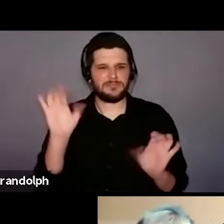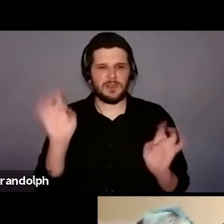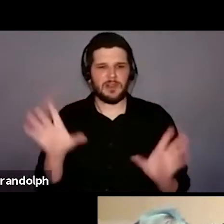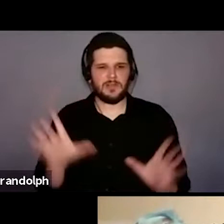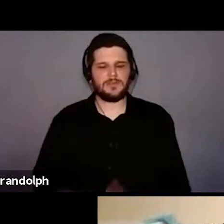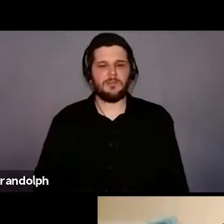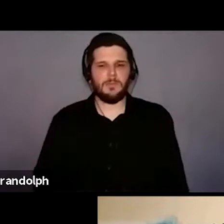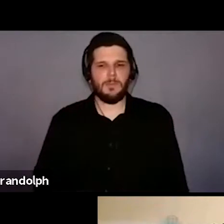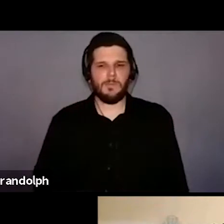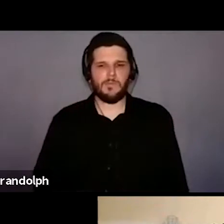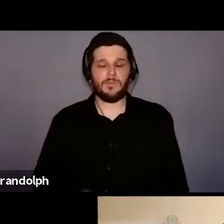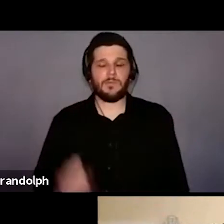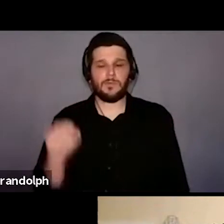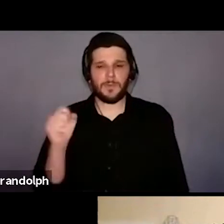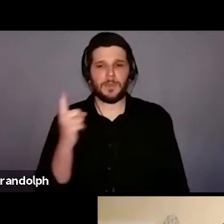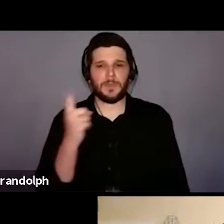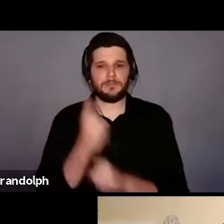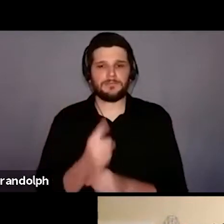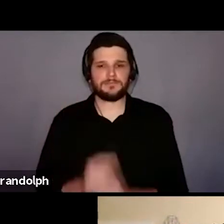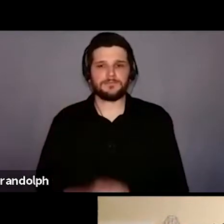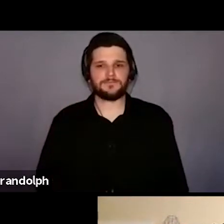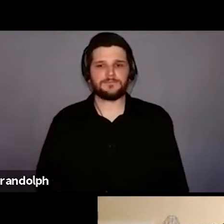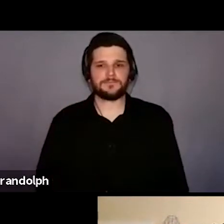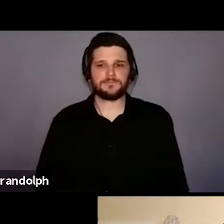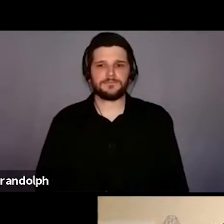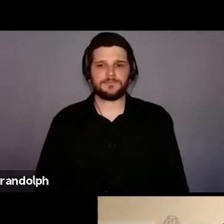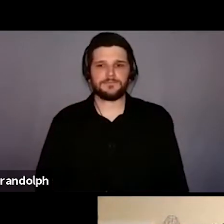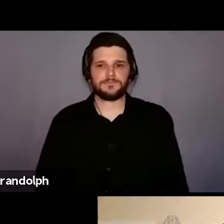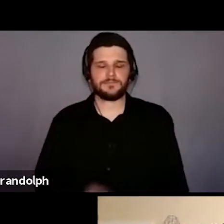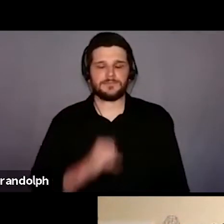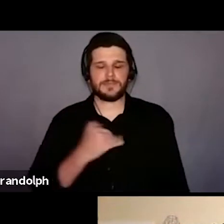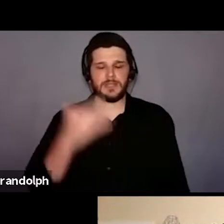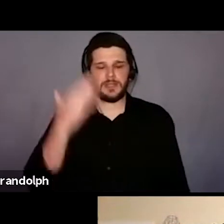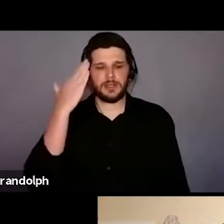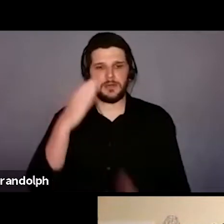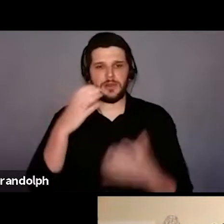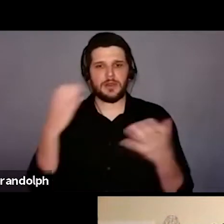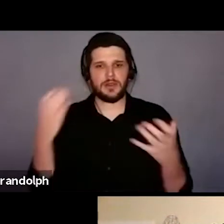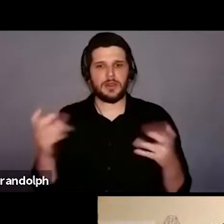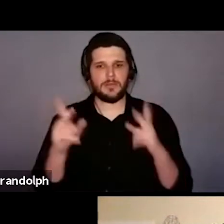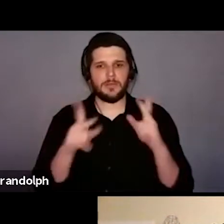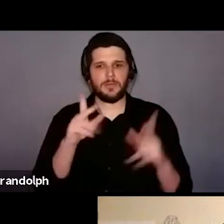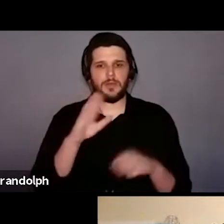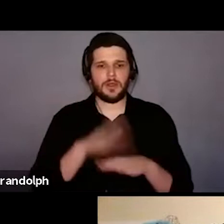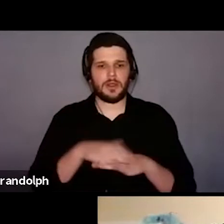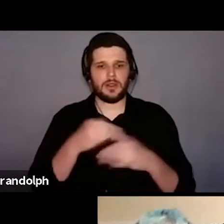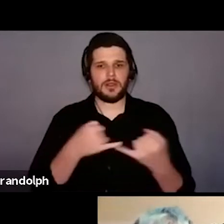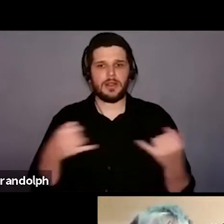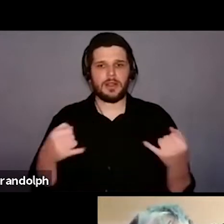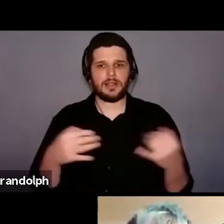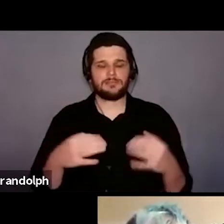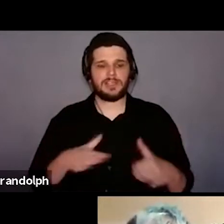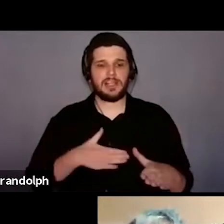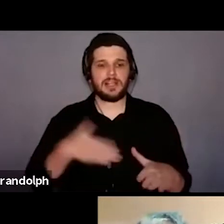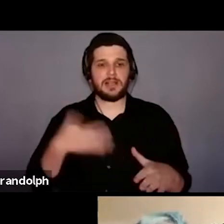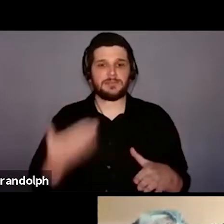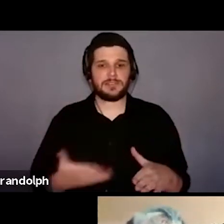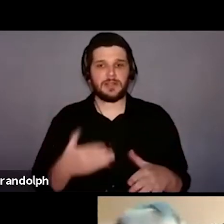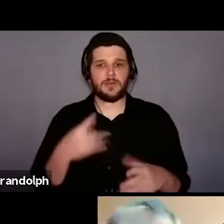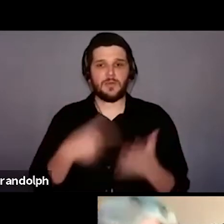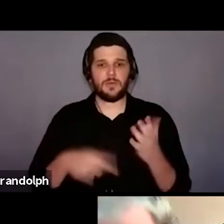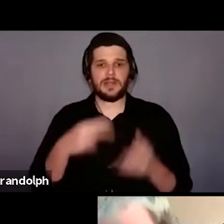Yeah, absolutely. I know a lot of folks online get upset when we name it